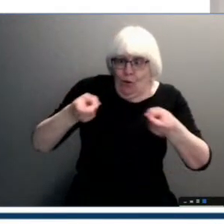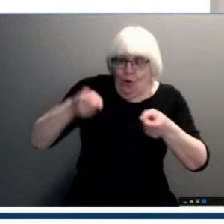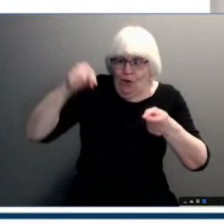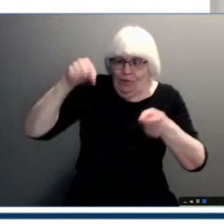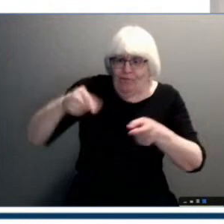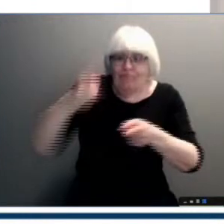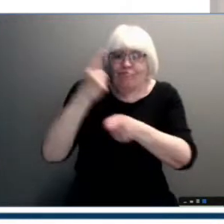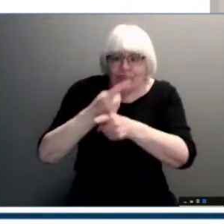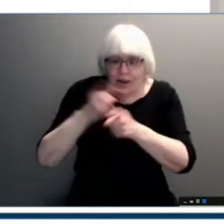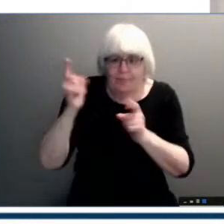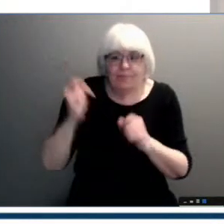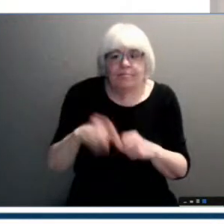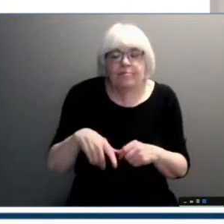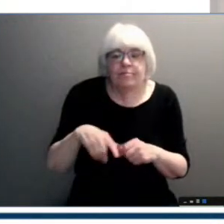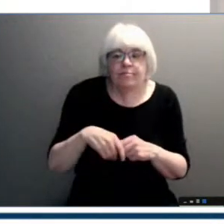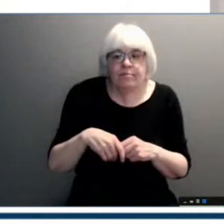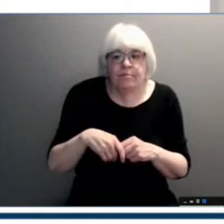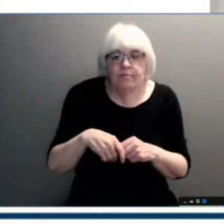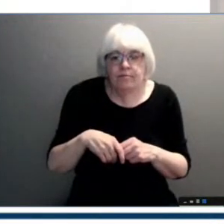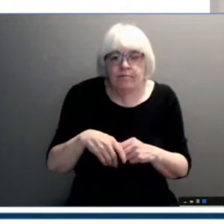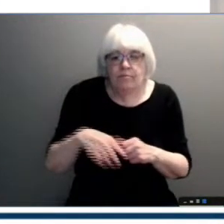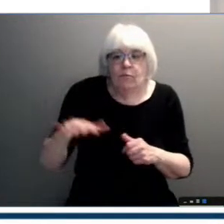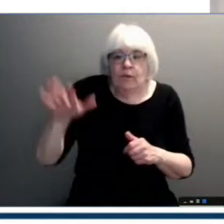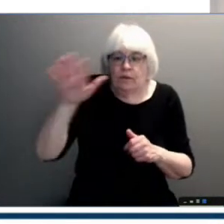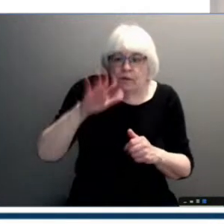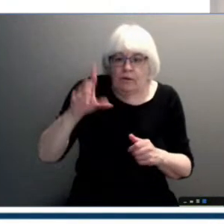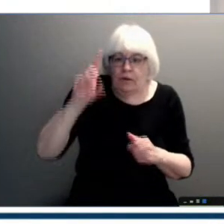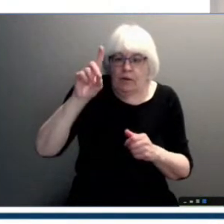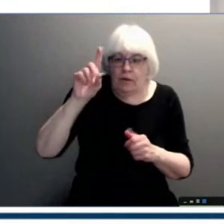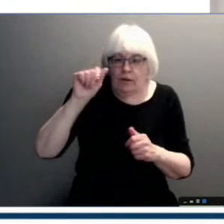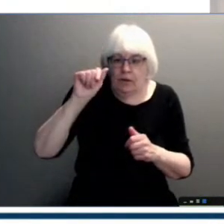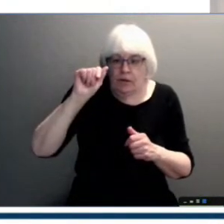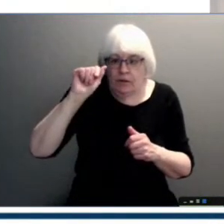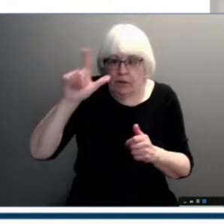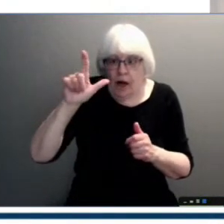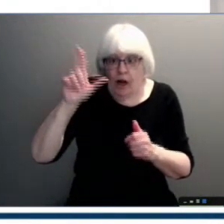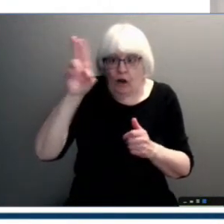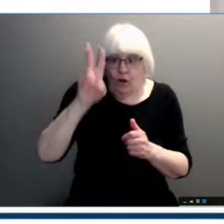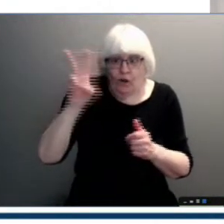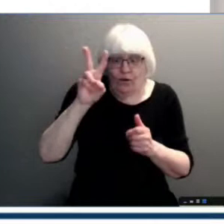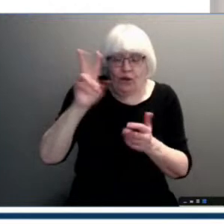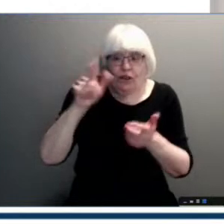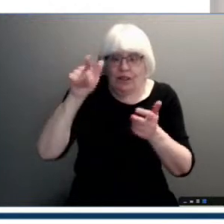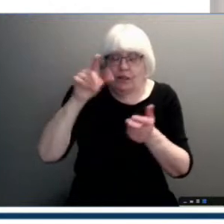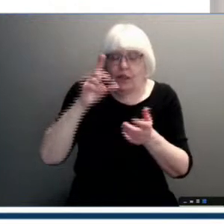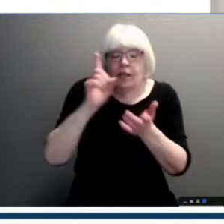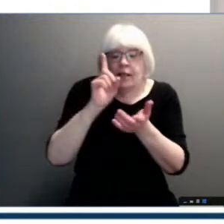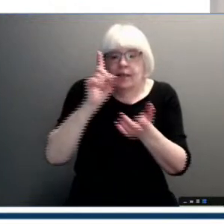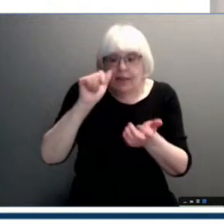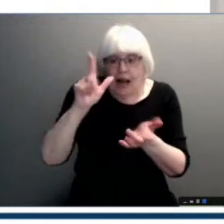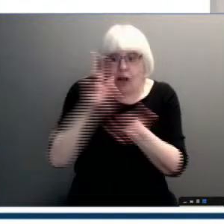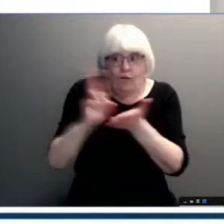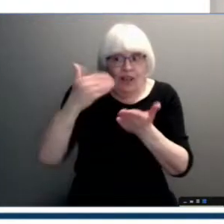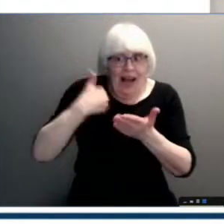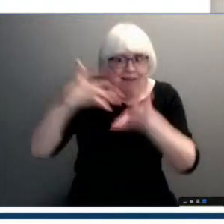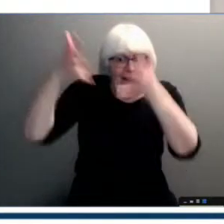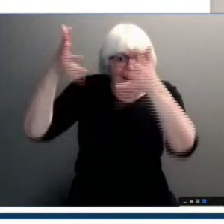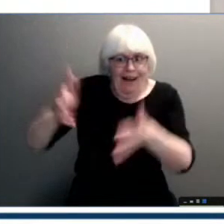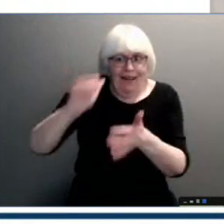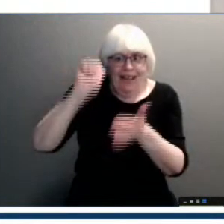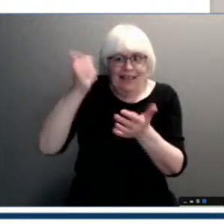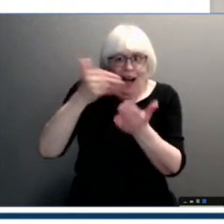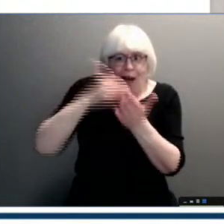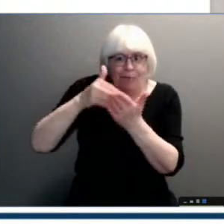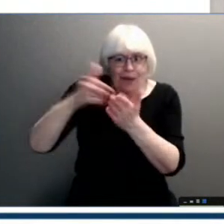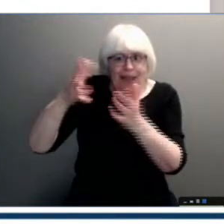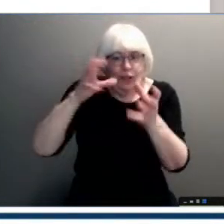never closed off any of those programs. That money was still there, and that's the money. We'll use that to start. If we need more, we'll put more